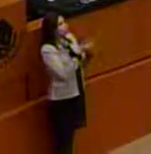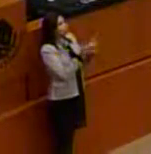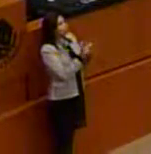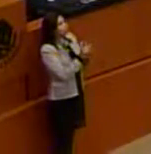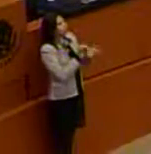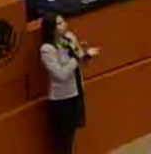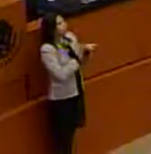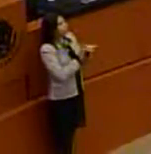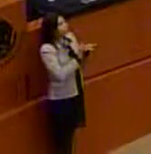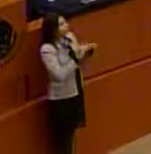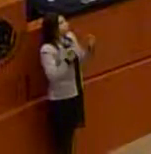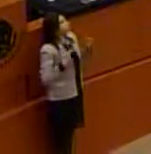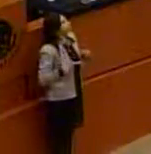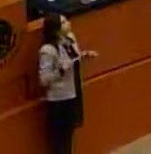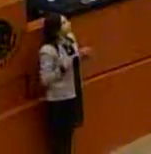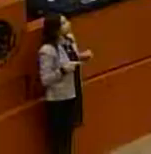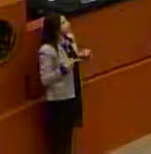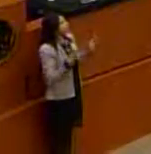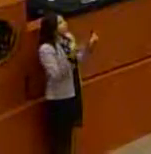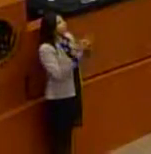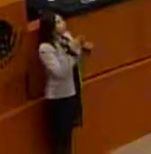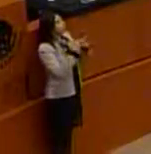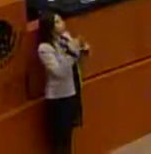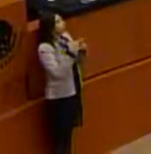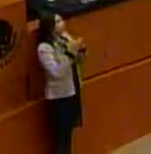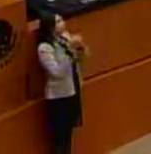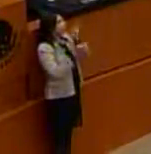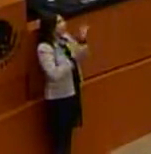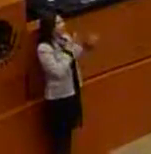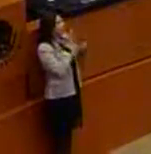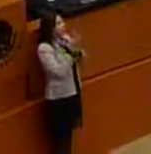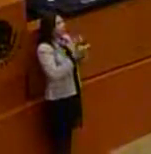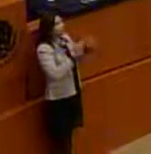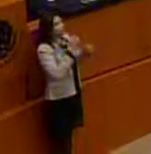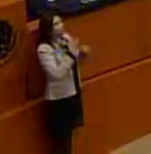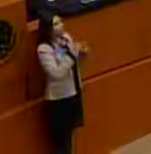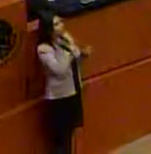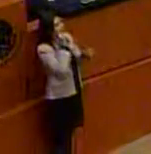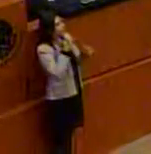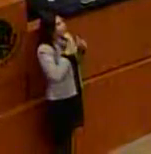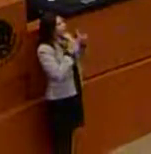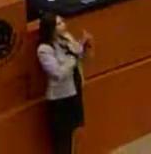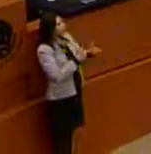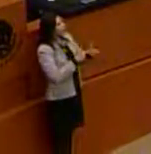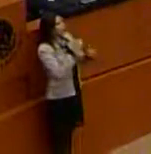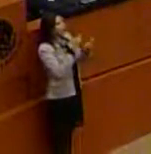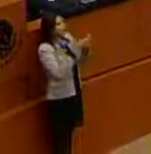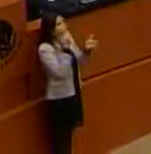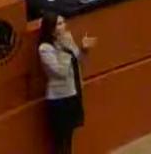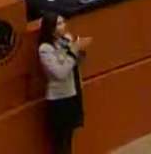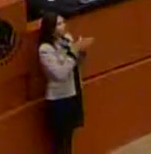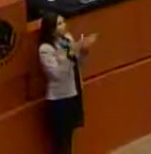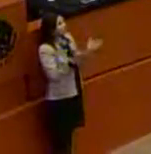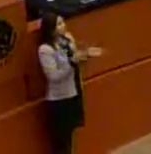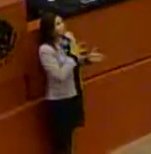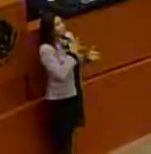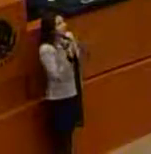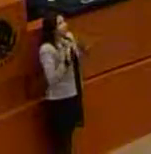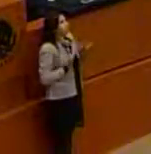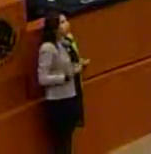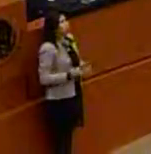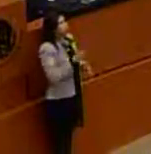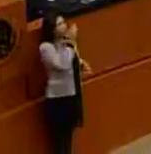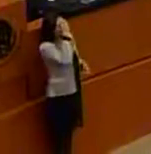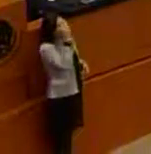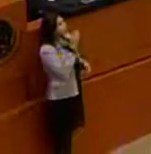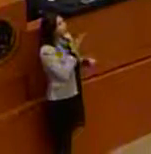who are actually leading campaigns in different parts of Switzerland today, would be horrified to be told that they were